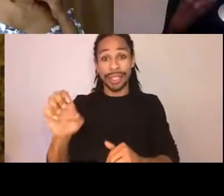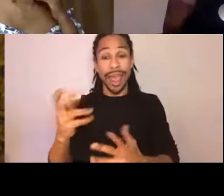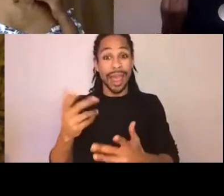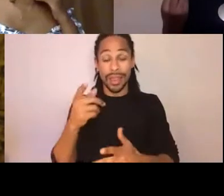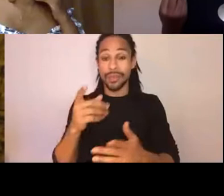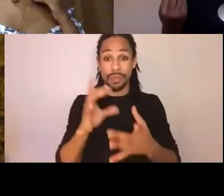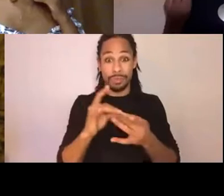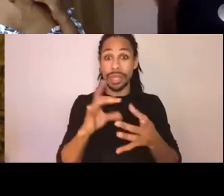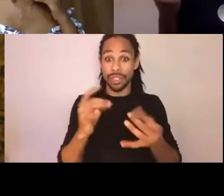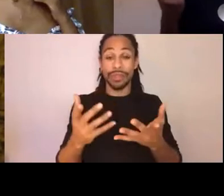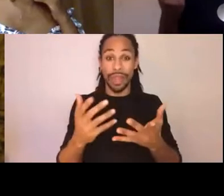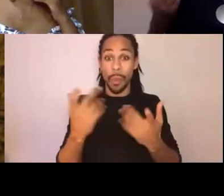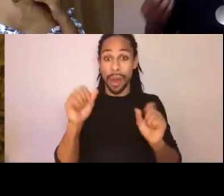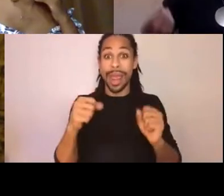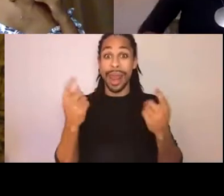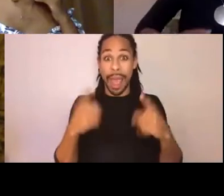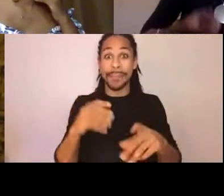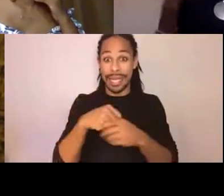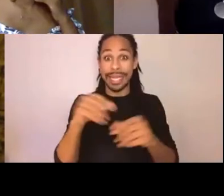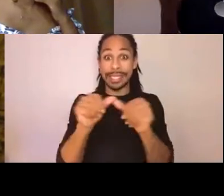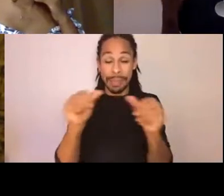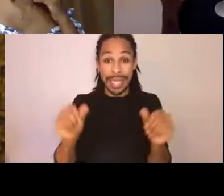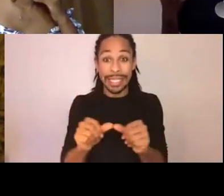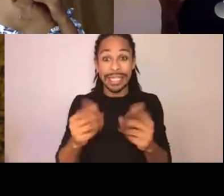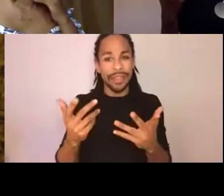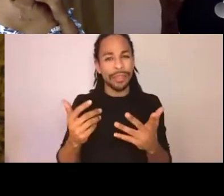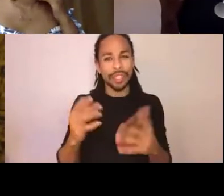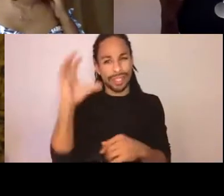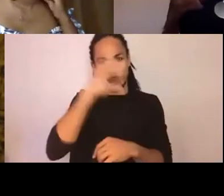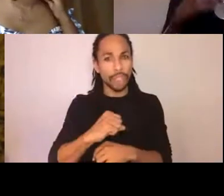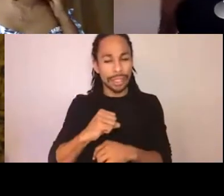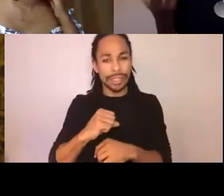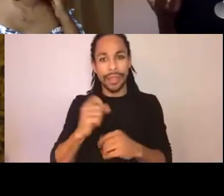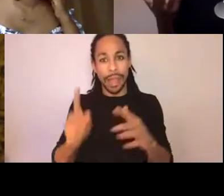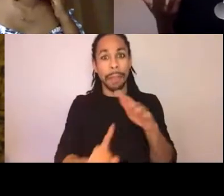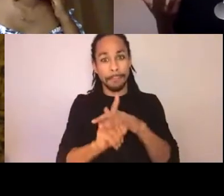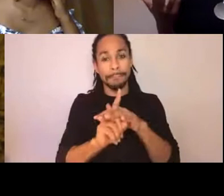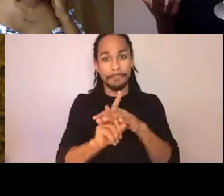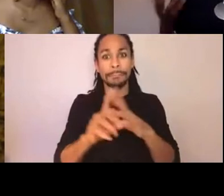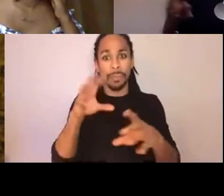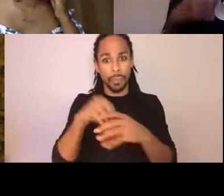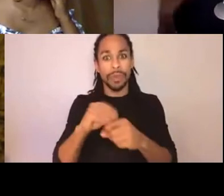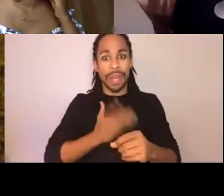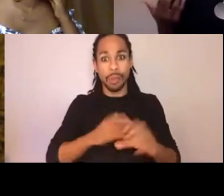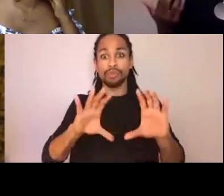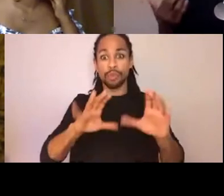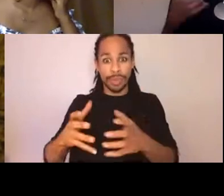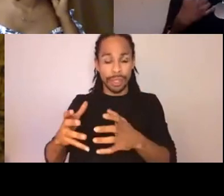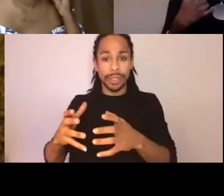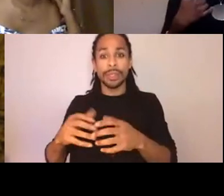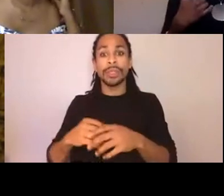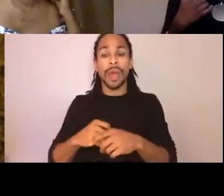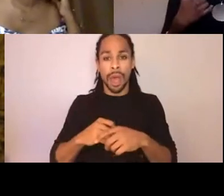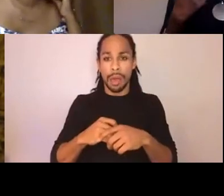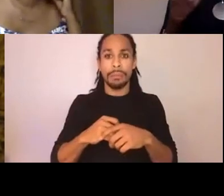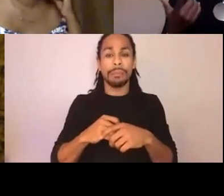the spaces, and I think Jafreen, you were saying this too, are the assumptions that can come up within our groups about